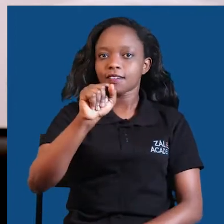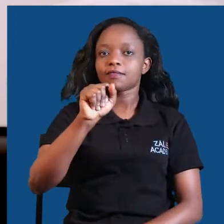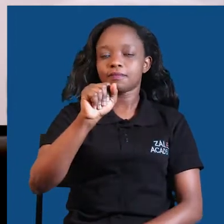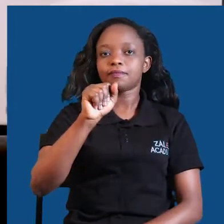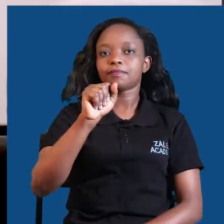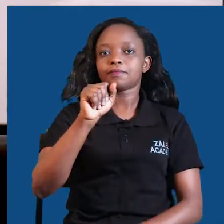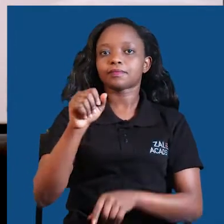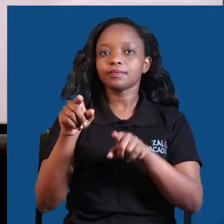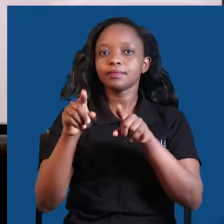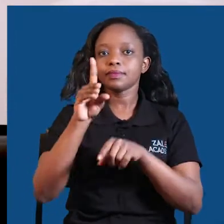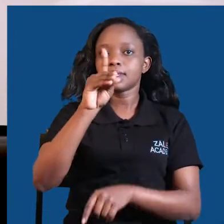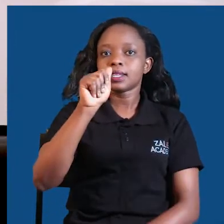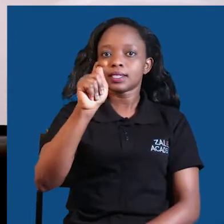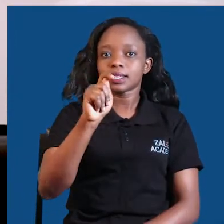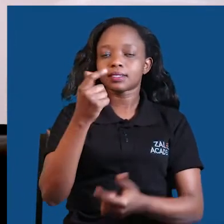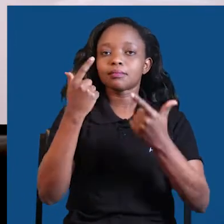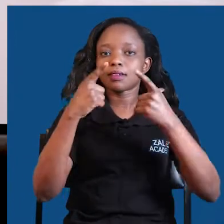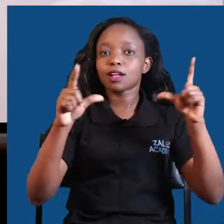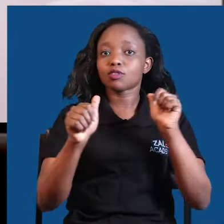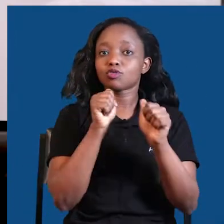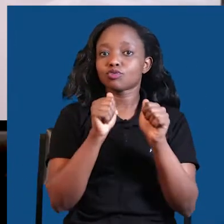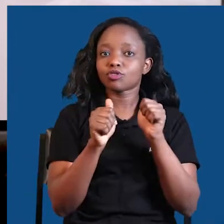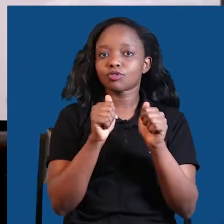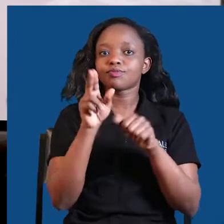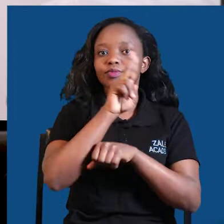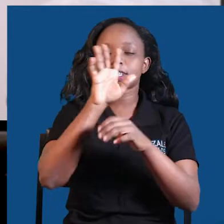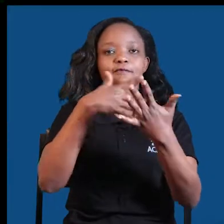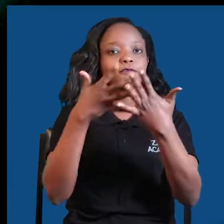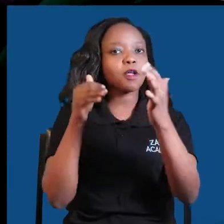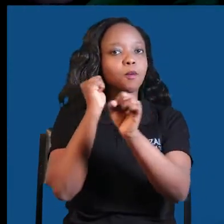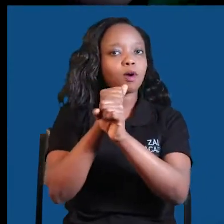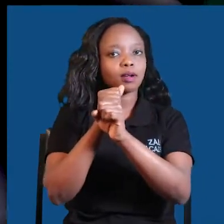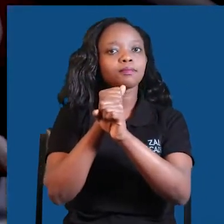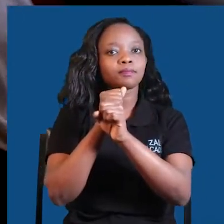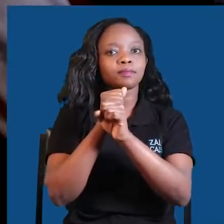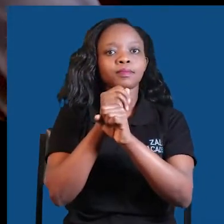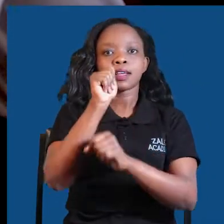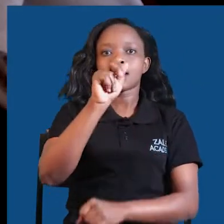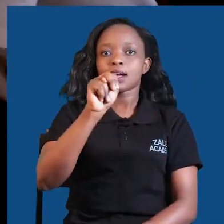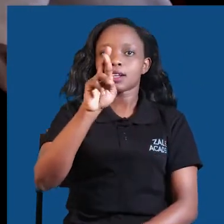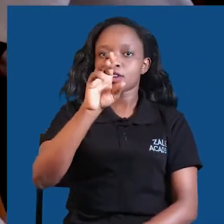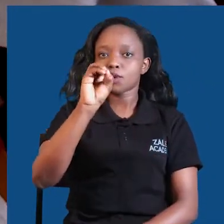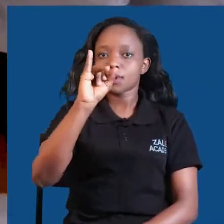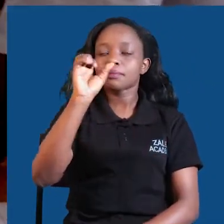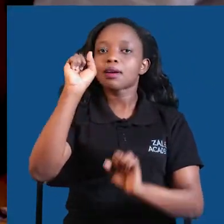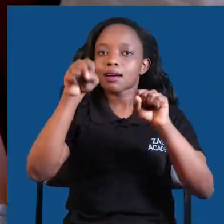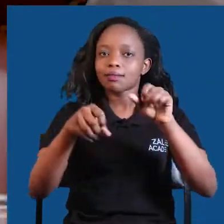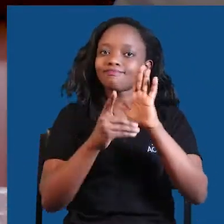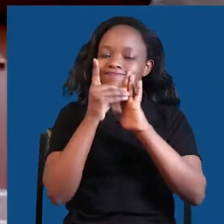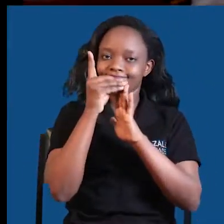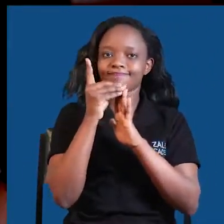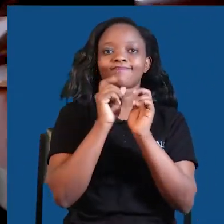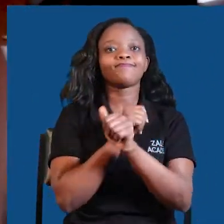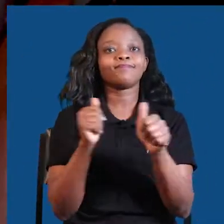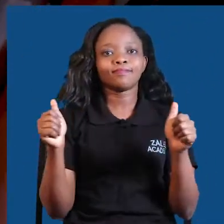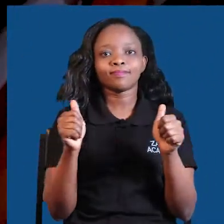JavaScript. And that is a language used with the framework called Flutter. Android applications can be developed in